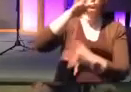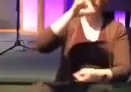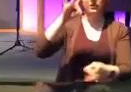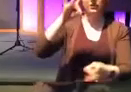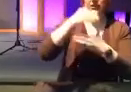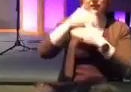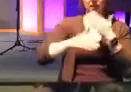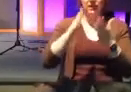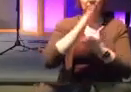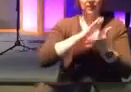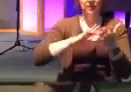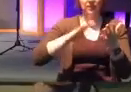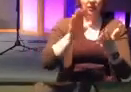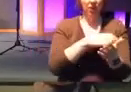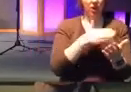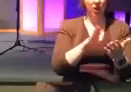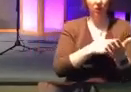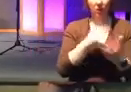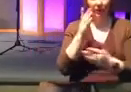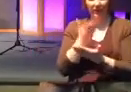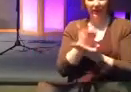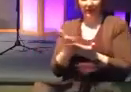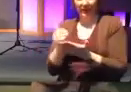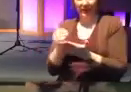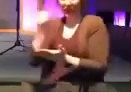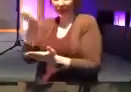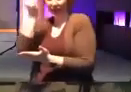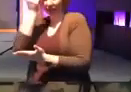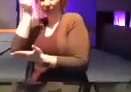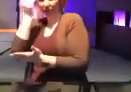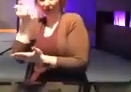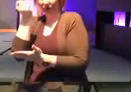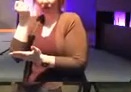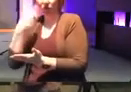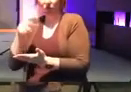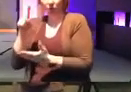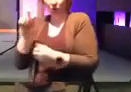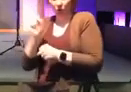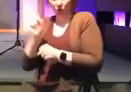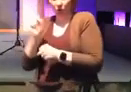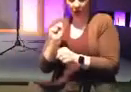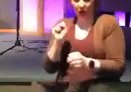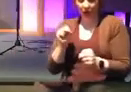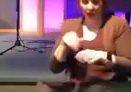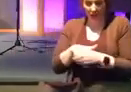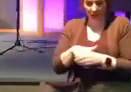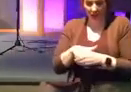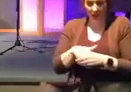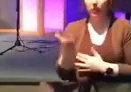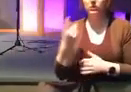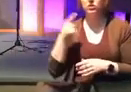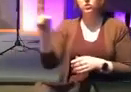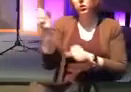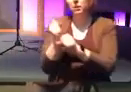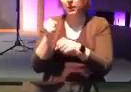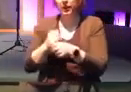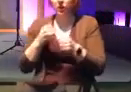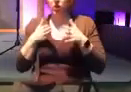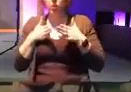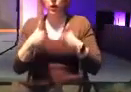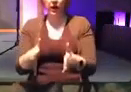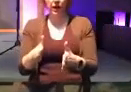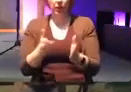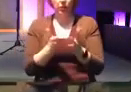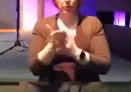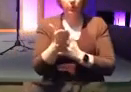says, even in ways we're unaware, God, you are in us, you are working through us, you're making a way, God, through